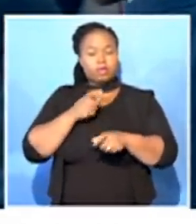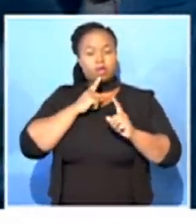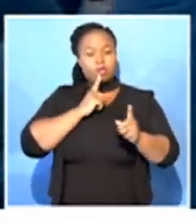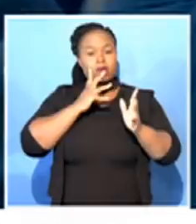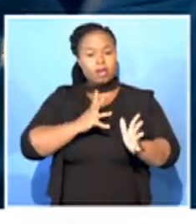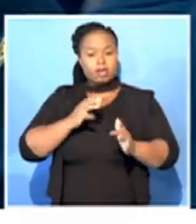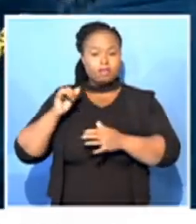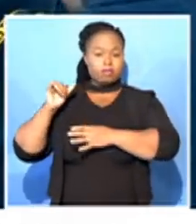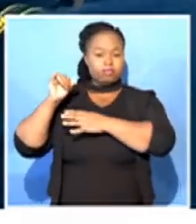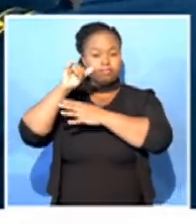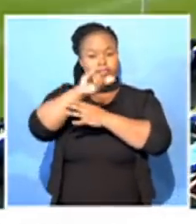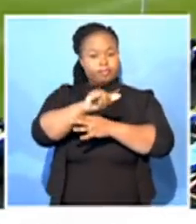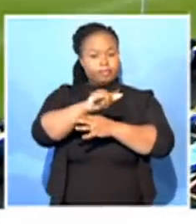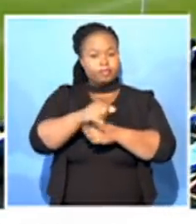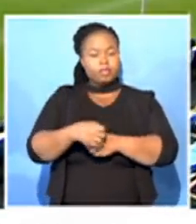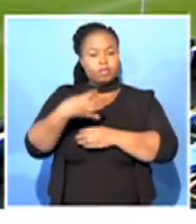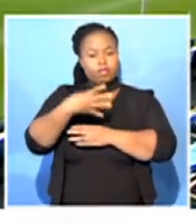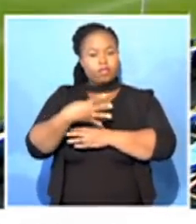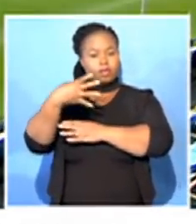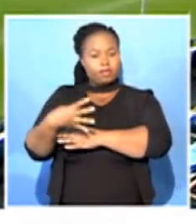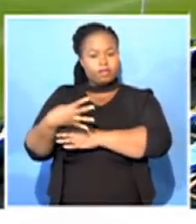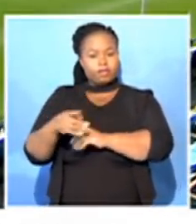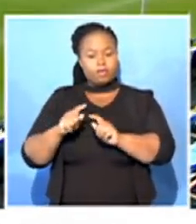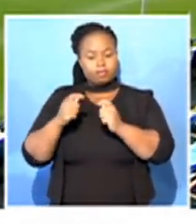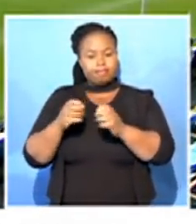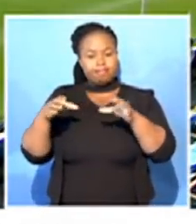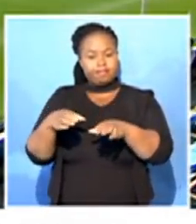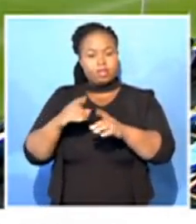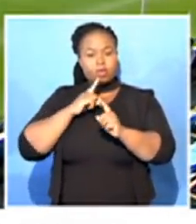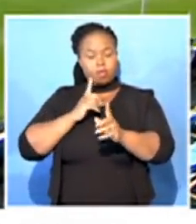who is also 44 Squadron commander,